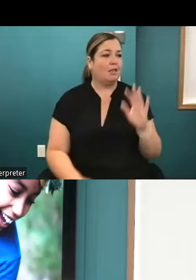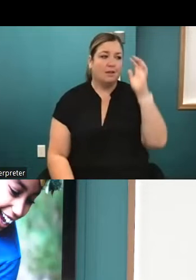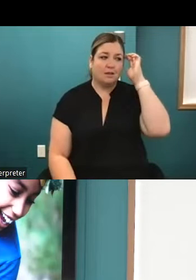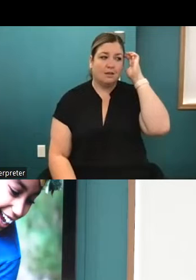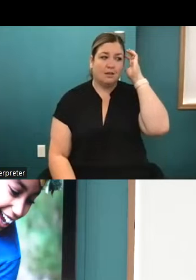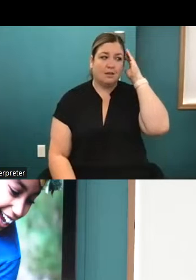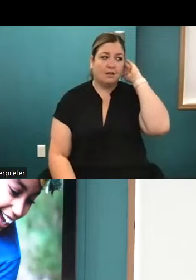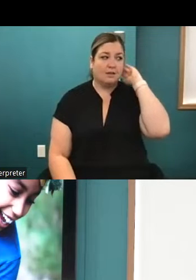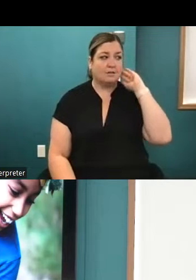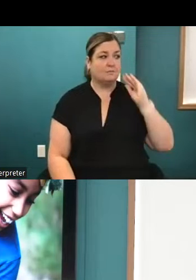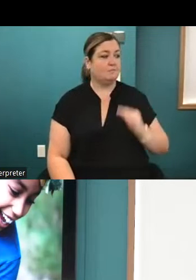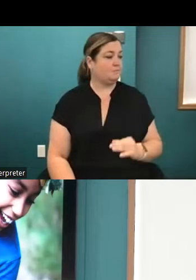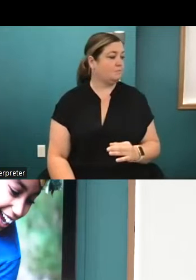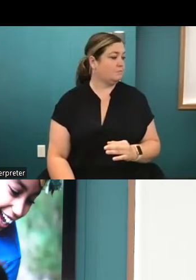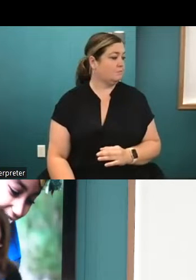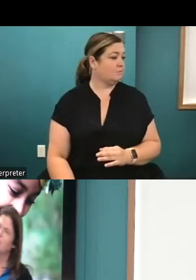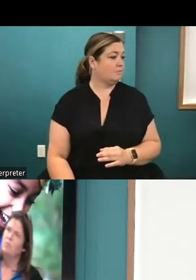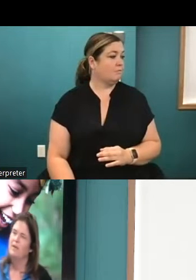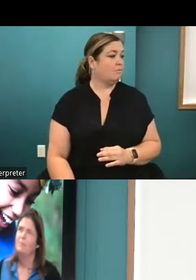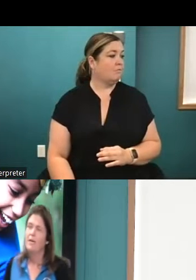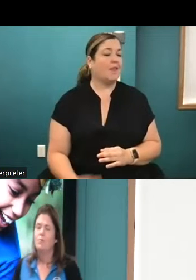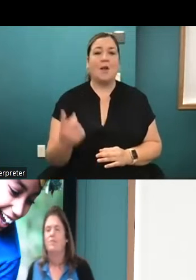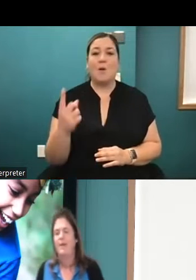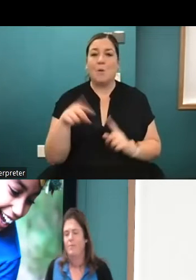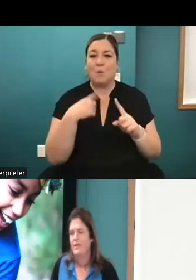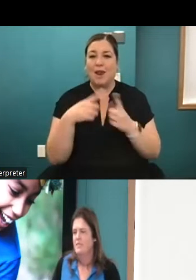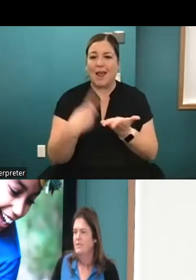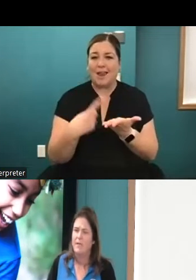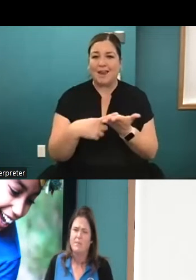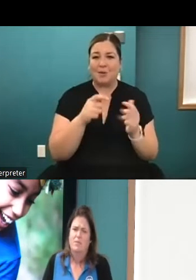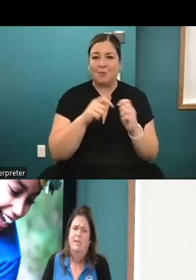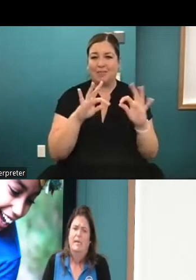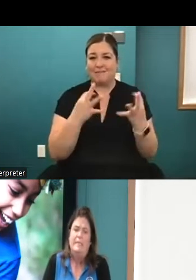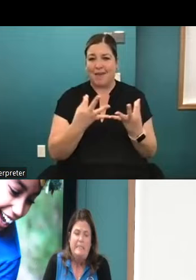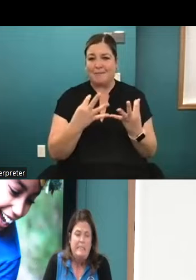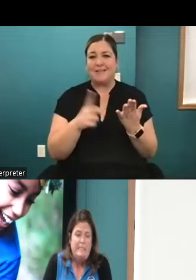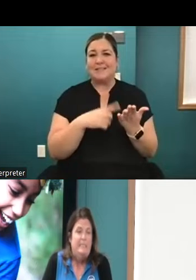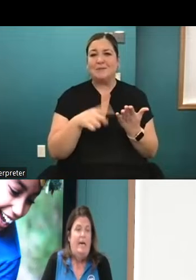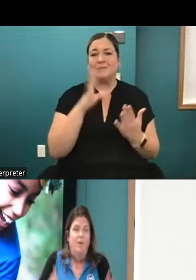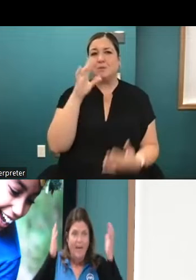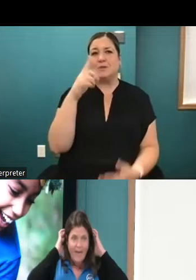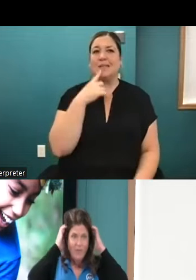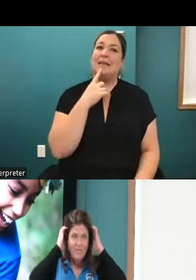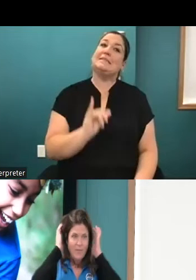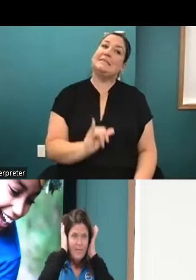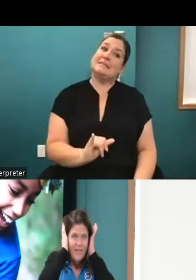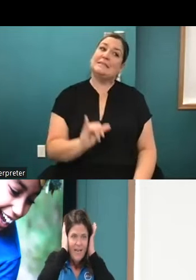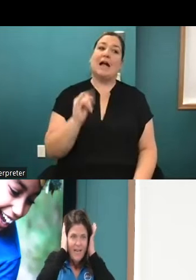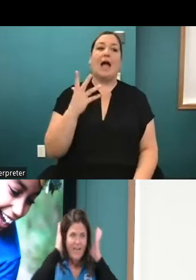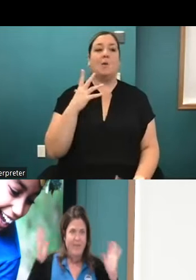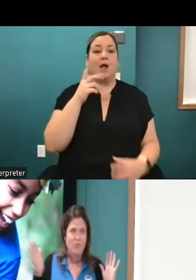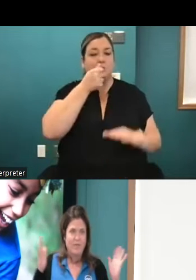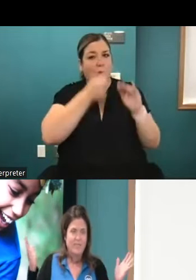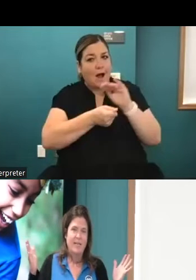it? There's some fun colors in there. I always, when I'm talking with families, sometimes they'll say like, I want it to